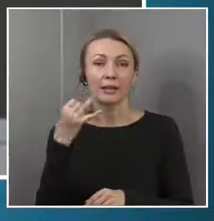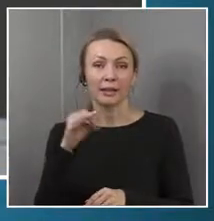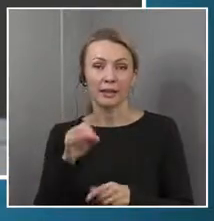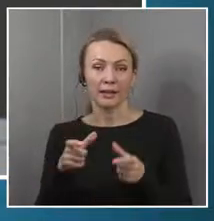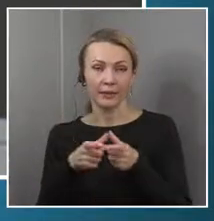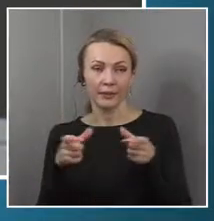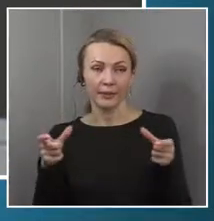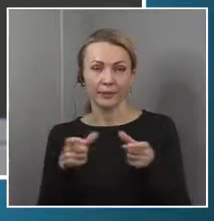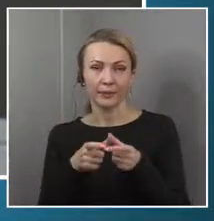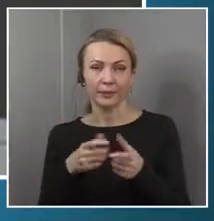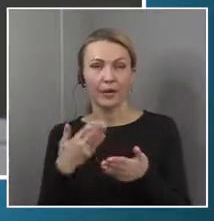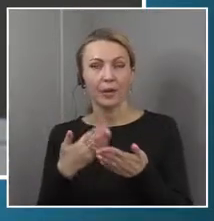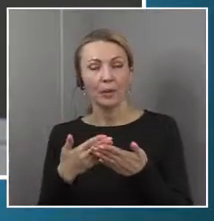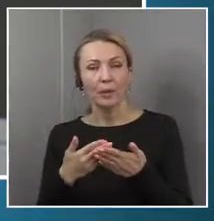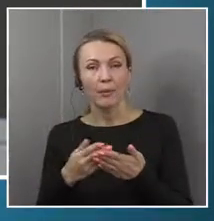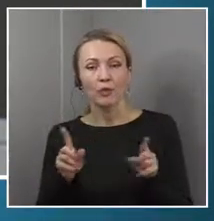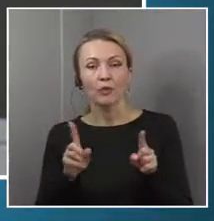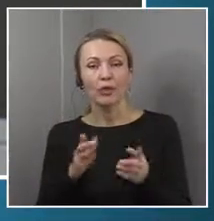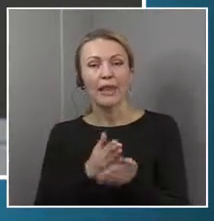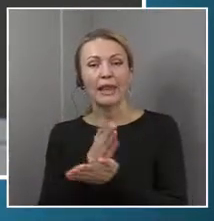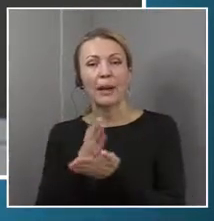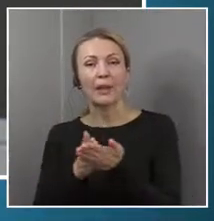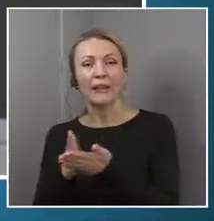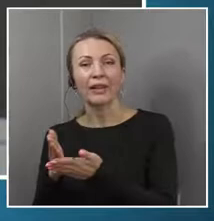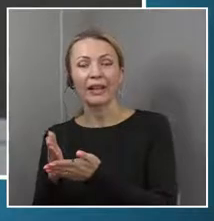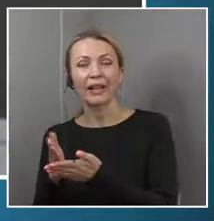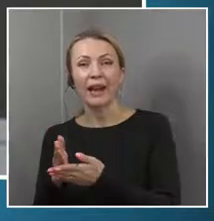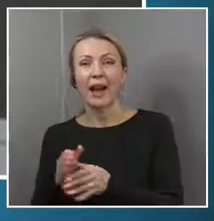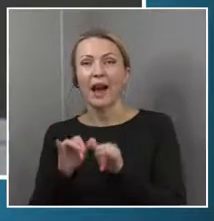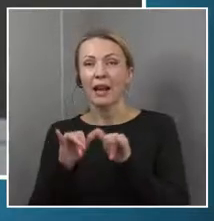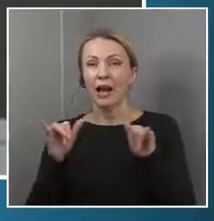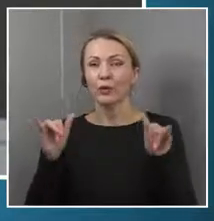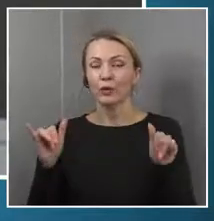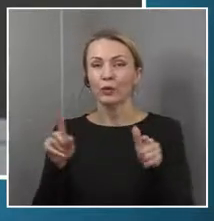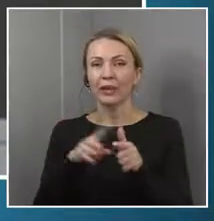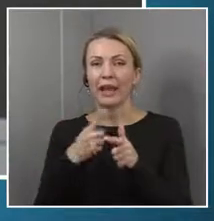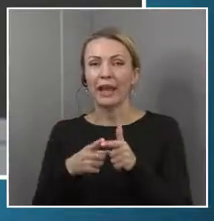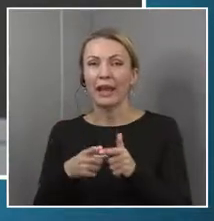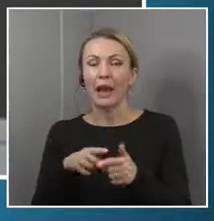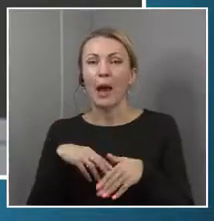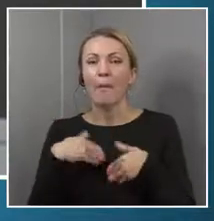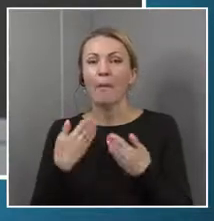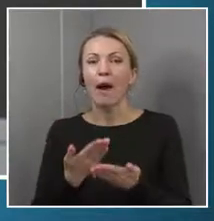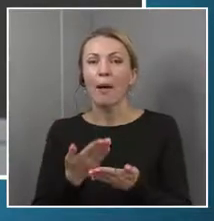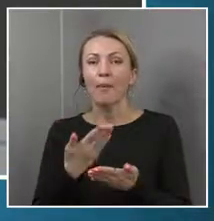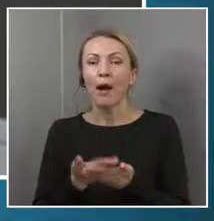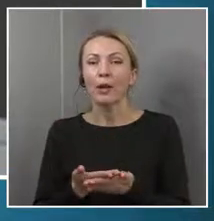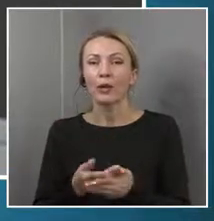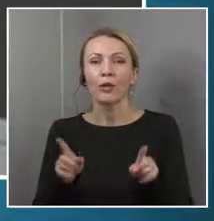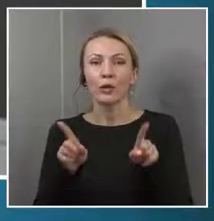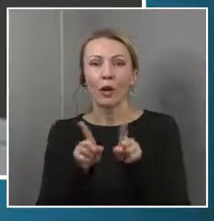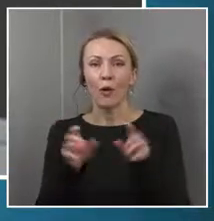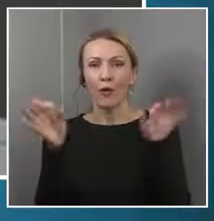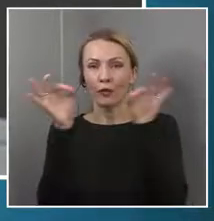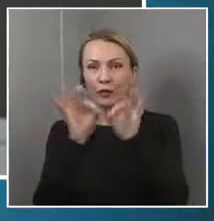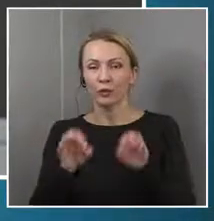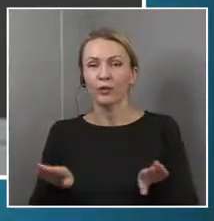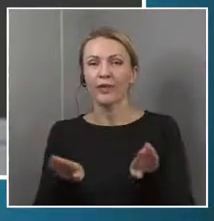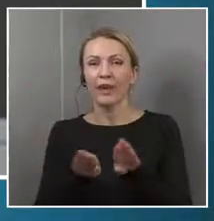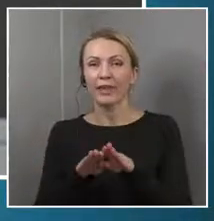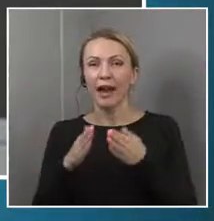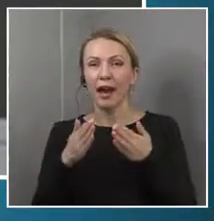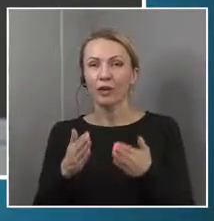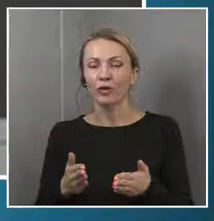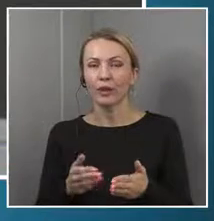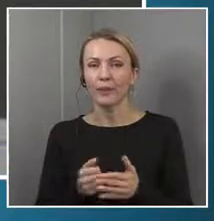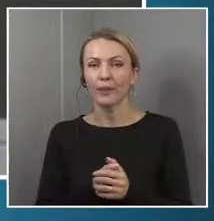such trends like on the stock markets. Some trends are going up,